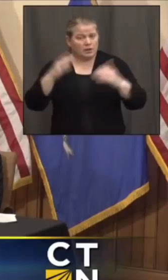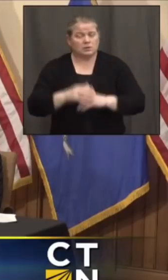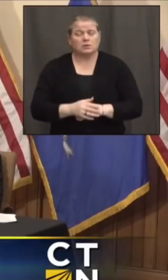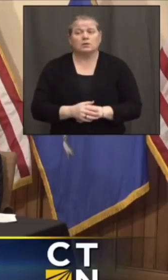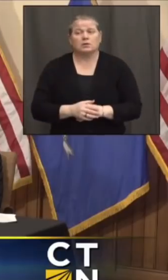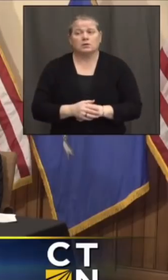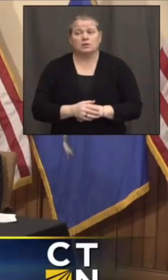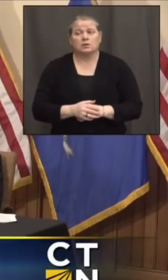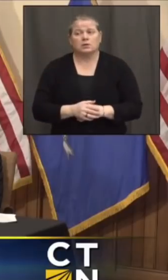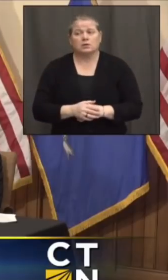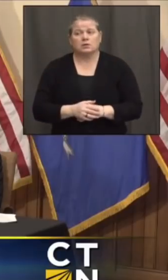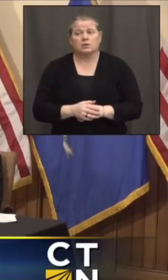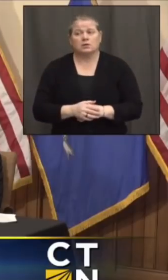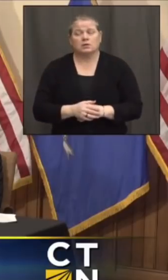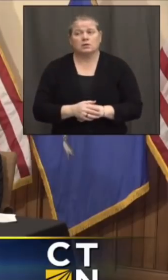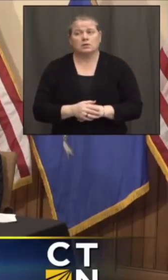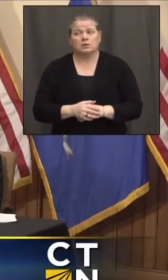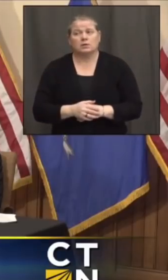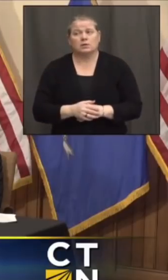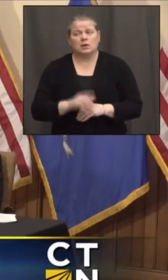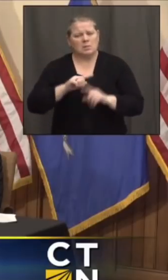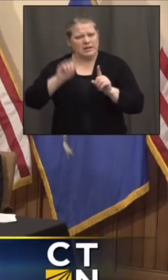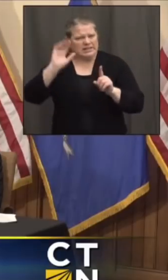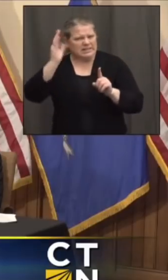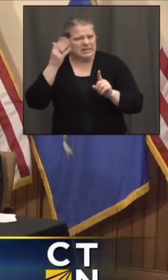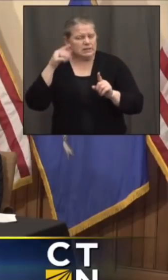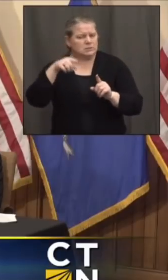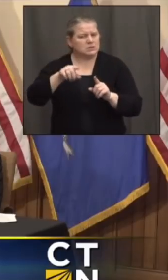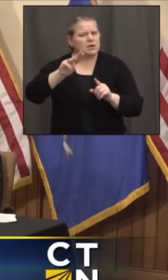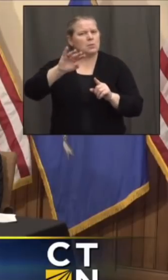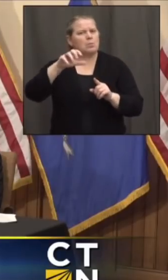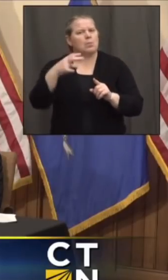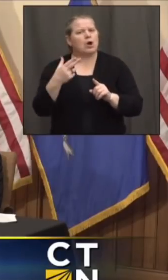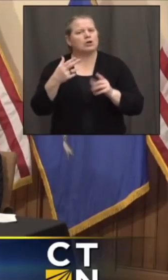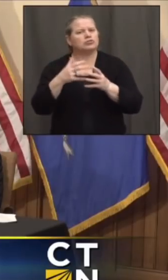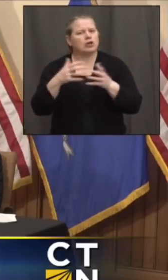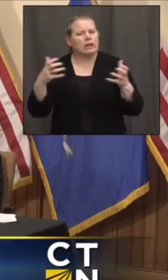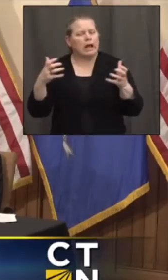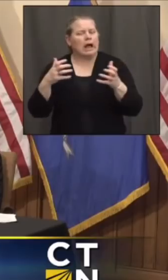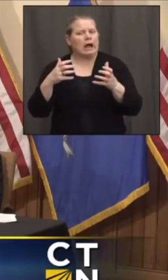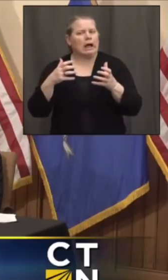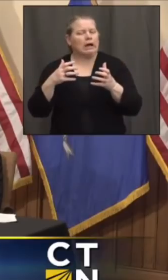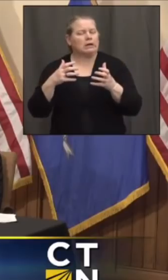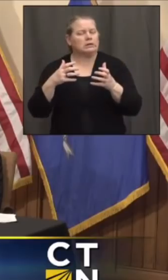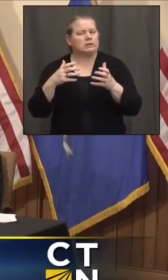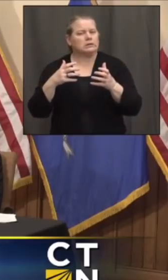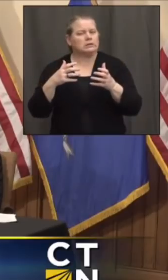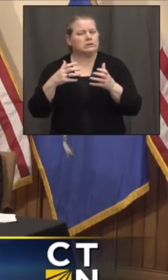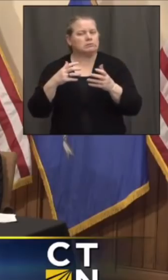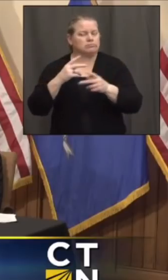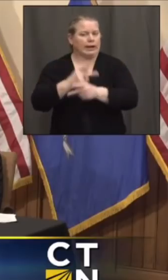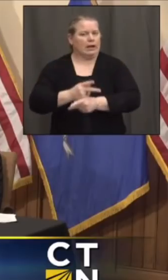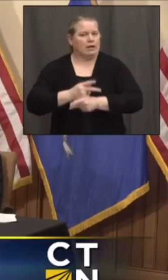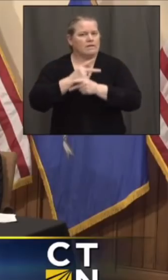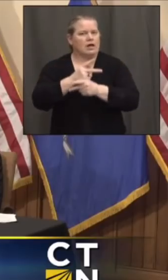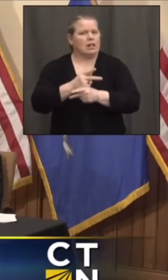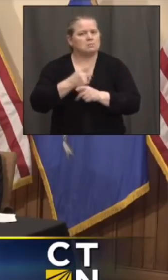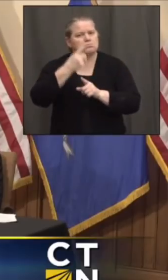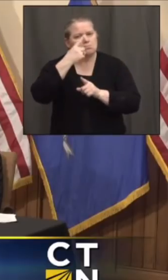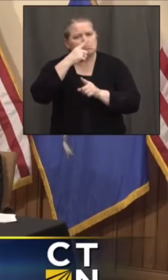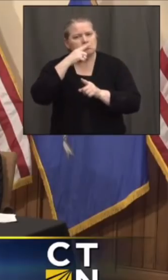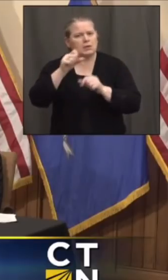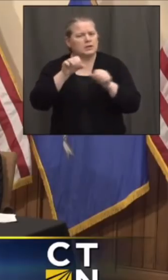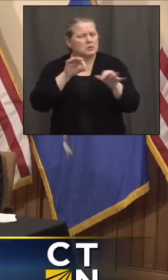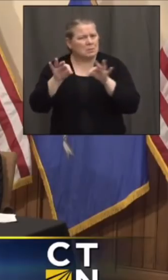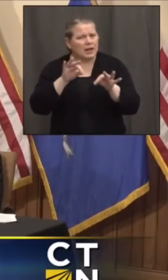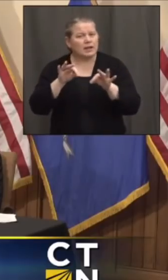sounds like there's a lot of caution. Could you go a little deeper on that? You know, why should people believe that that schools are not